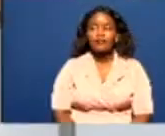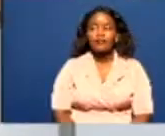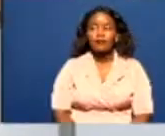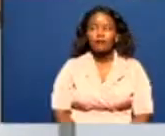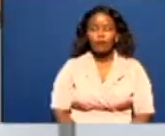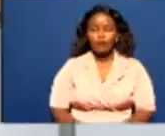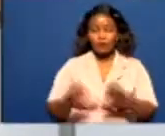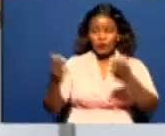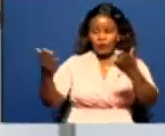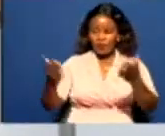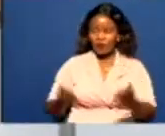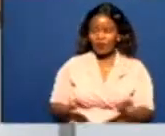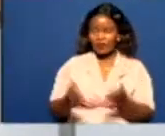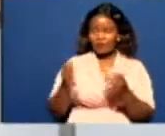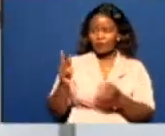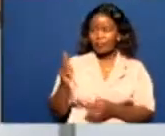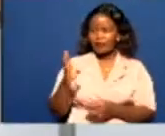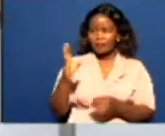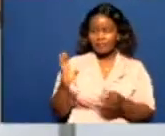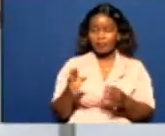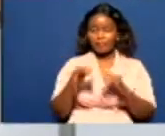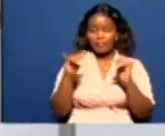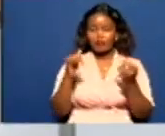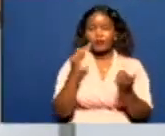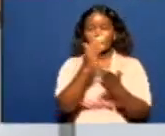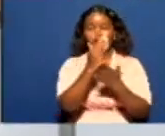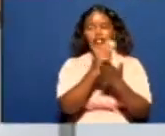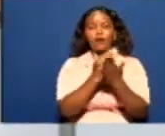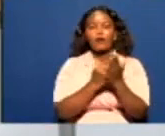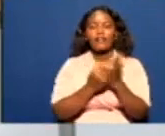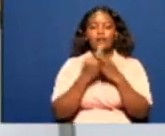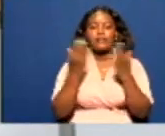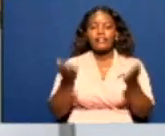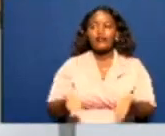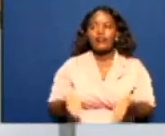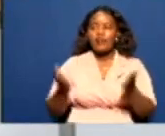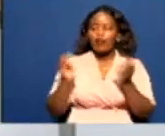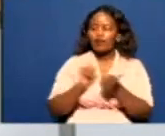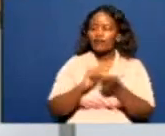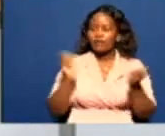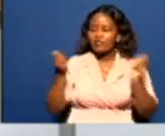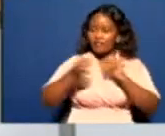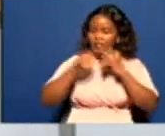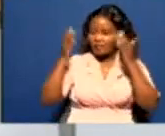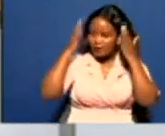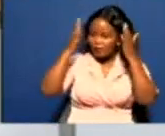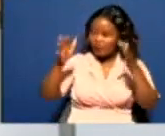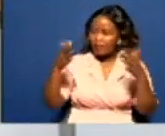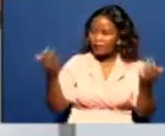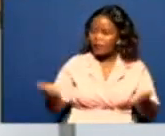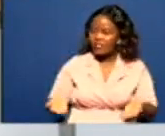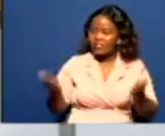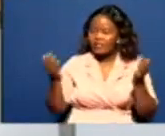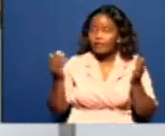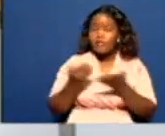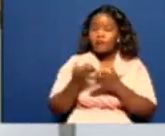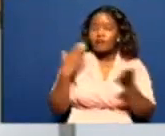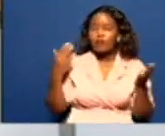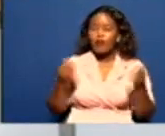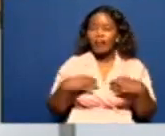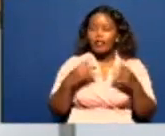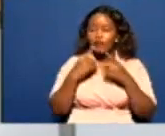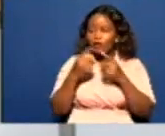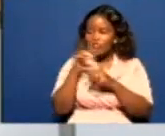Welcome back to KBC News Check, and let's now wrap it up on war on terrorism. As I had alluded to earlier, we have